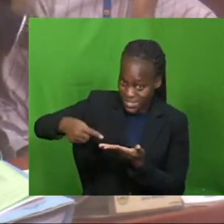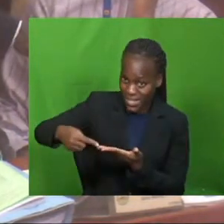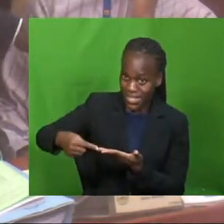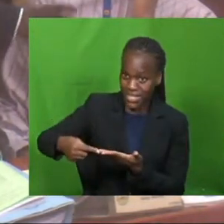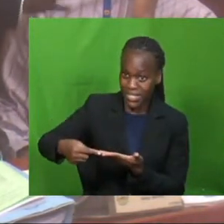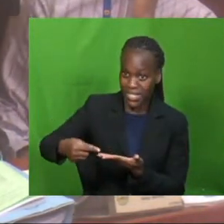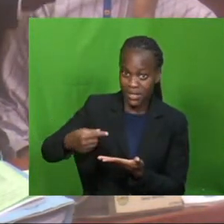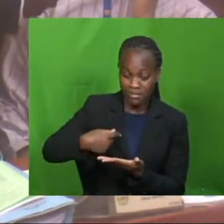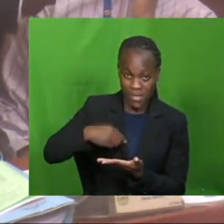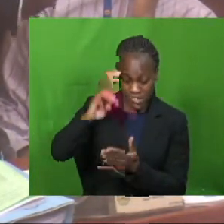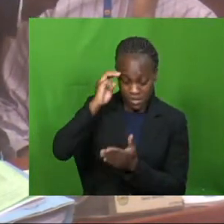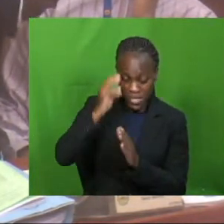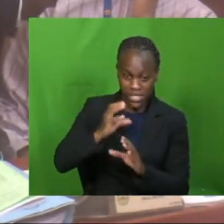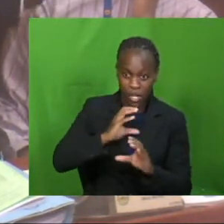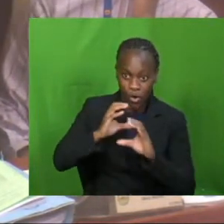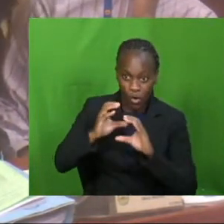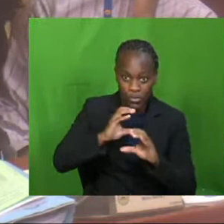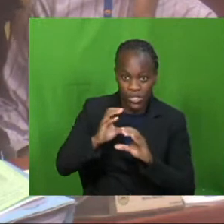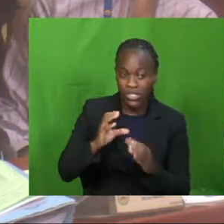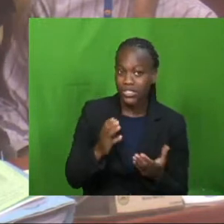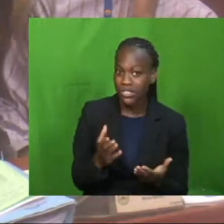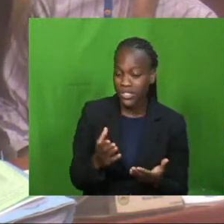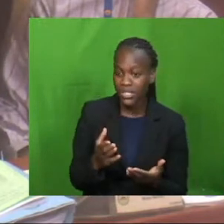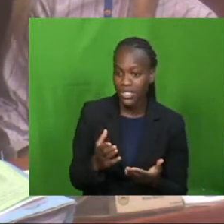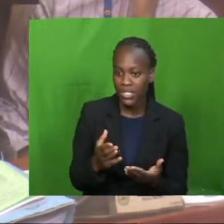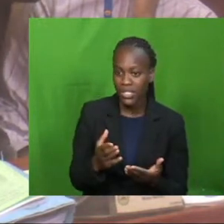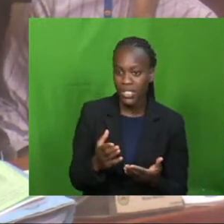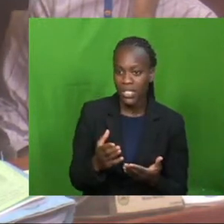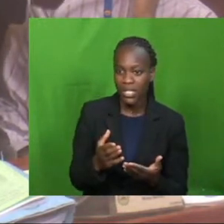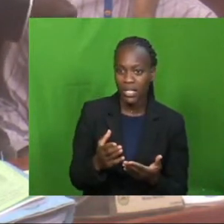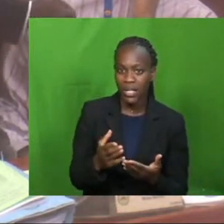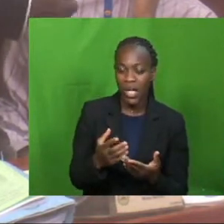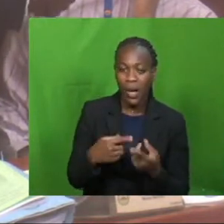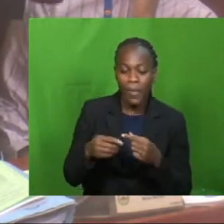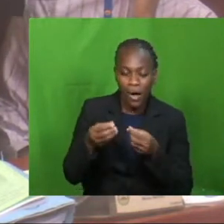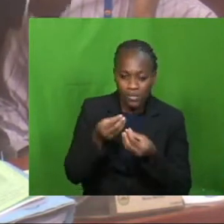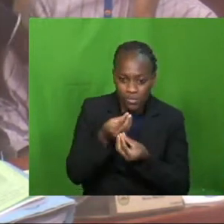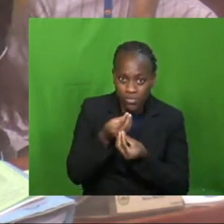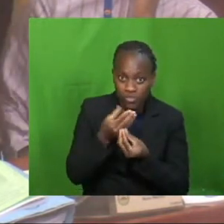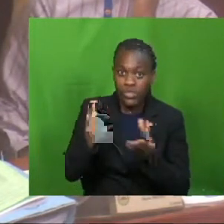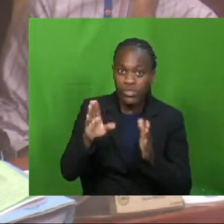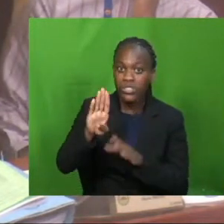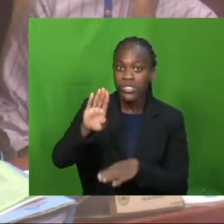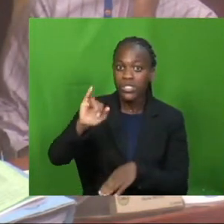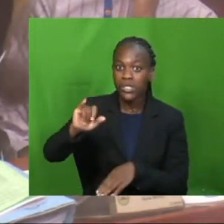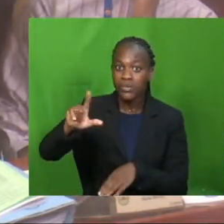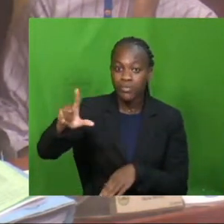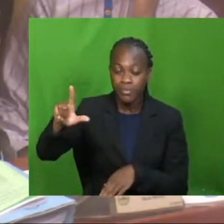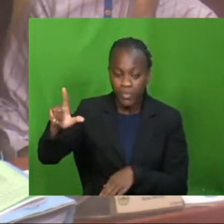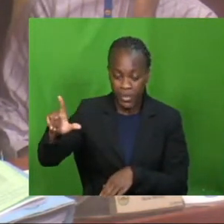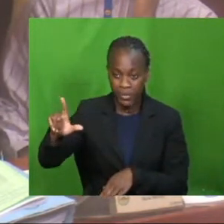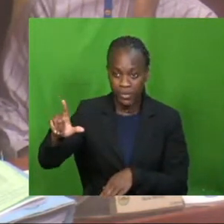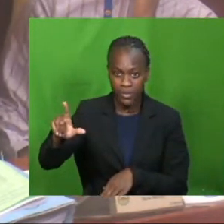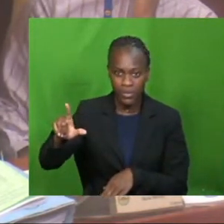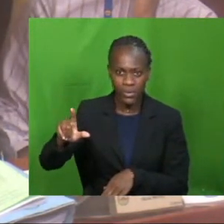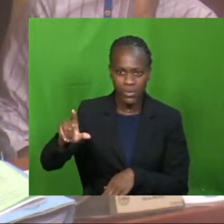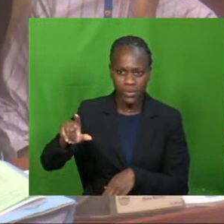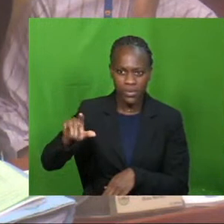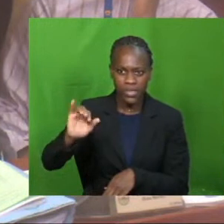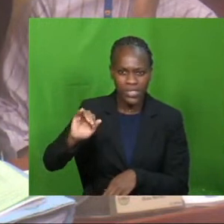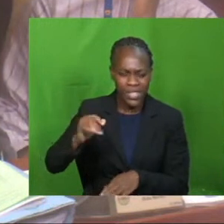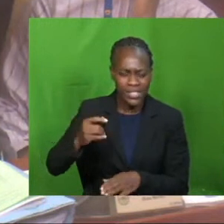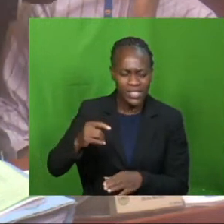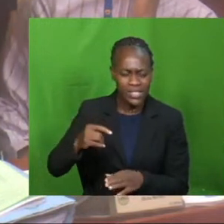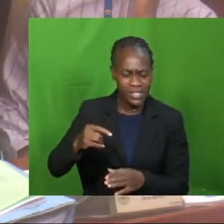for Communication on a drafting, on a broadcasting bill, which thoroughly was discussed with the guidance